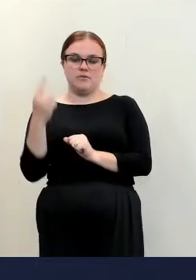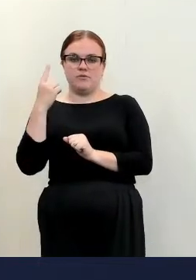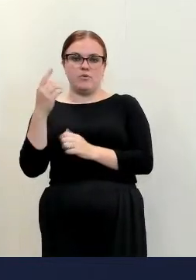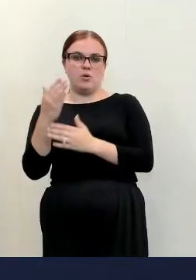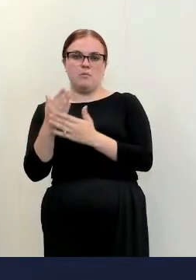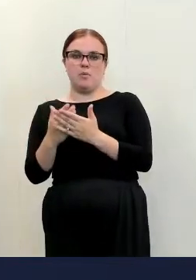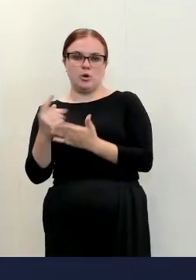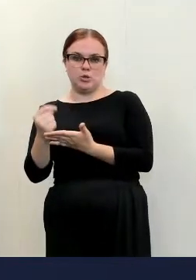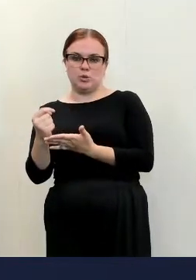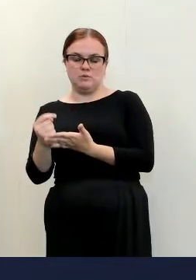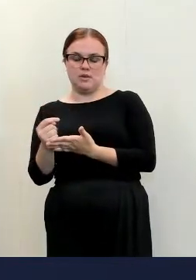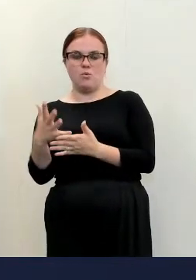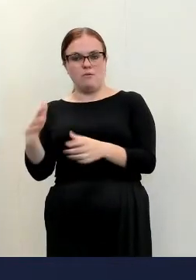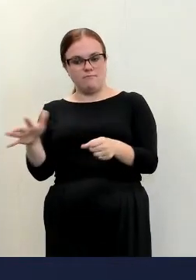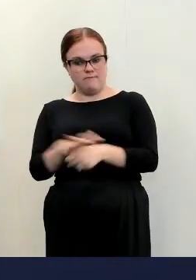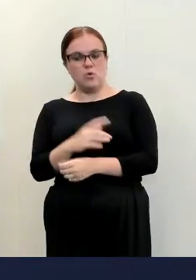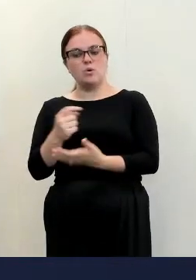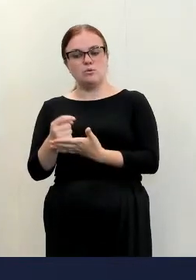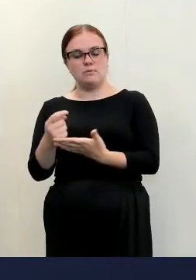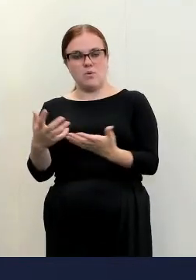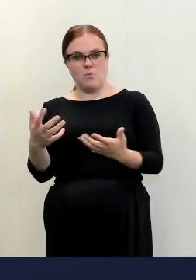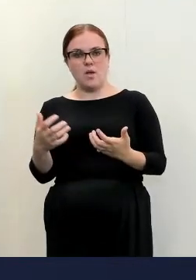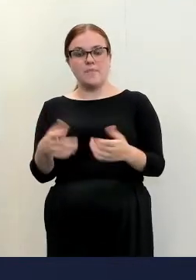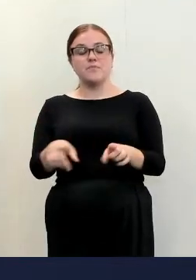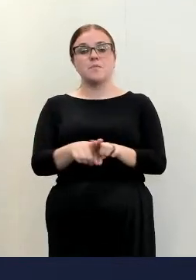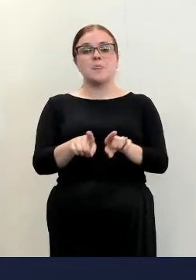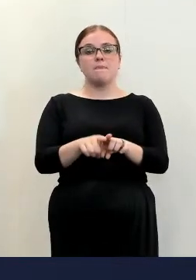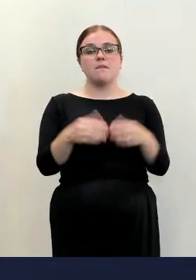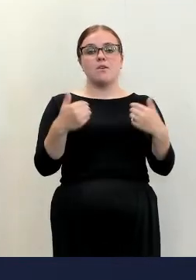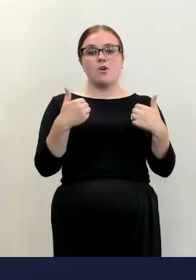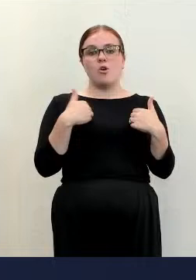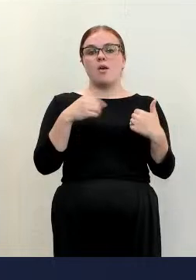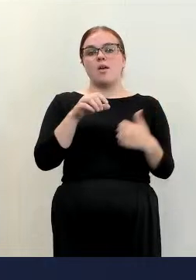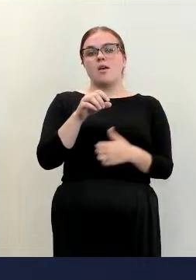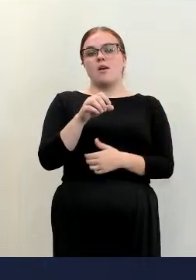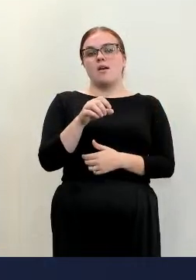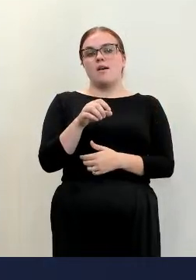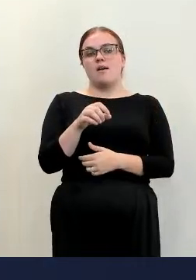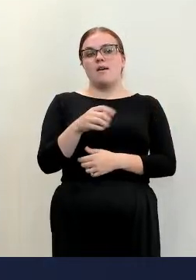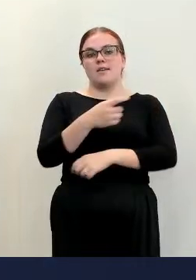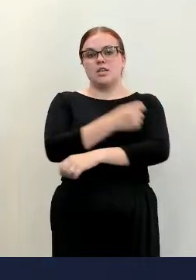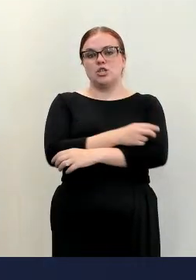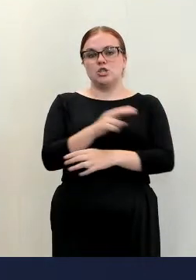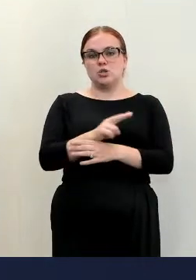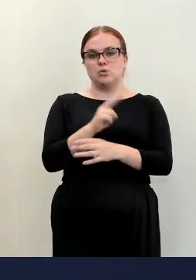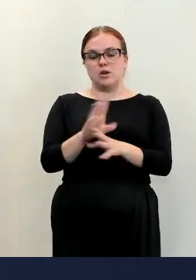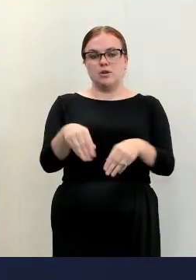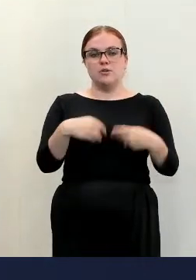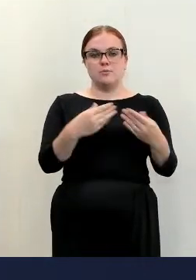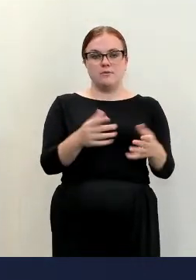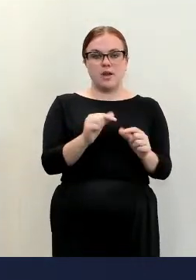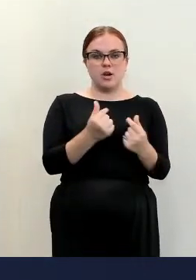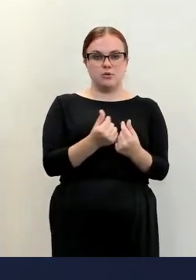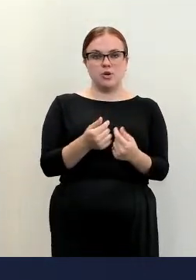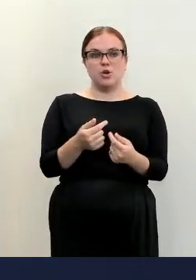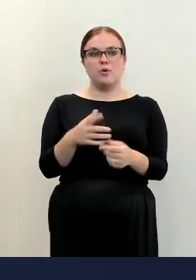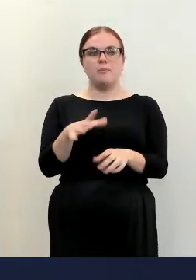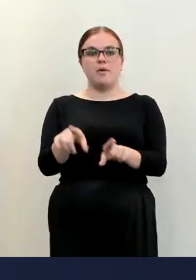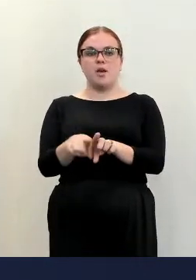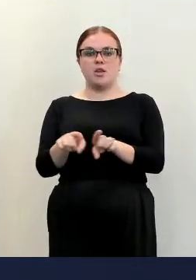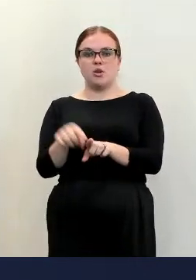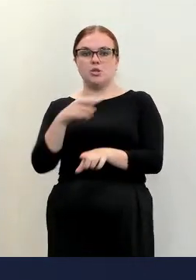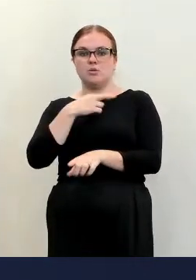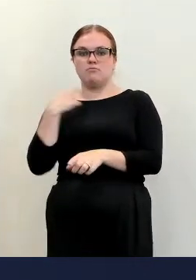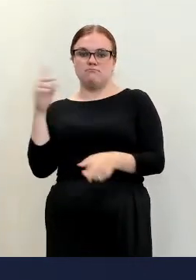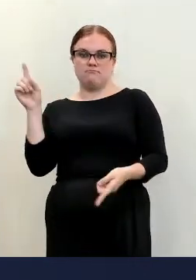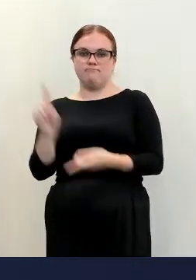or untreated. We also have a substance use provider treatment group and a harm reduction group. So again, all